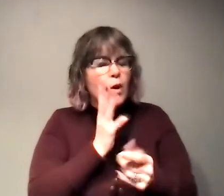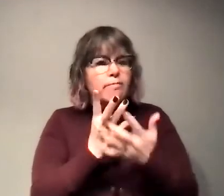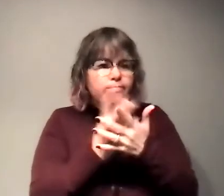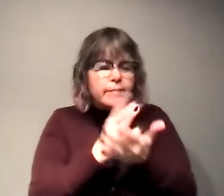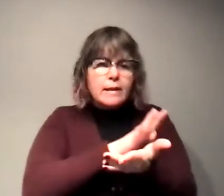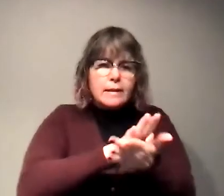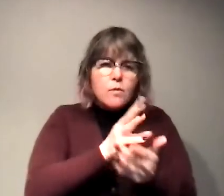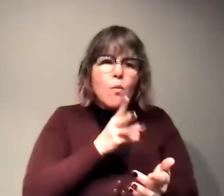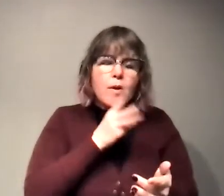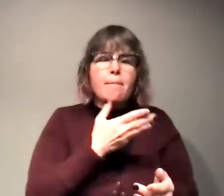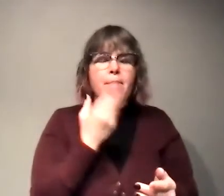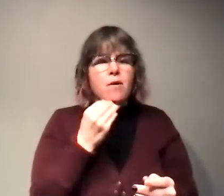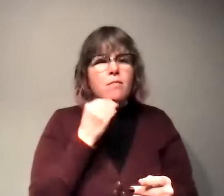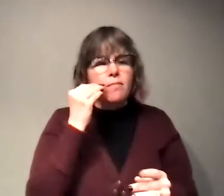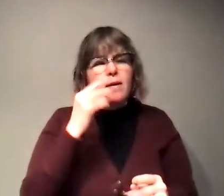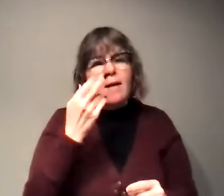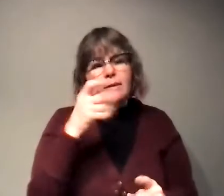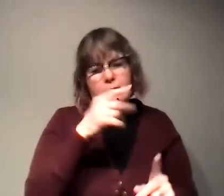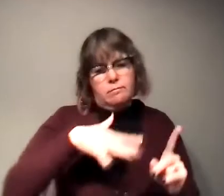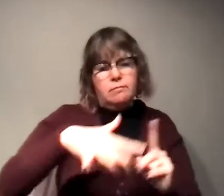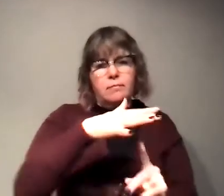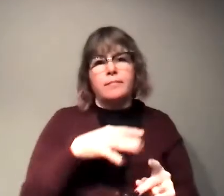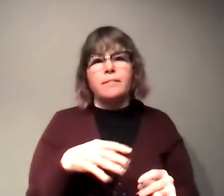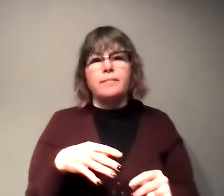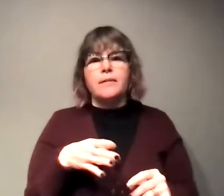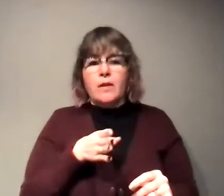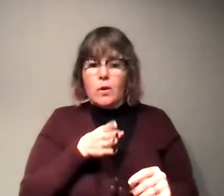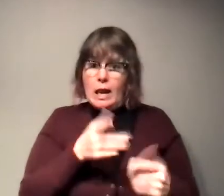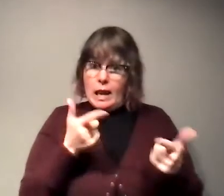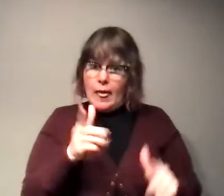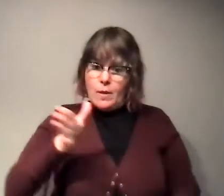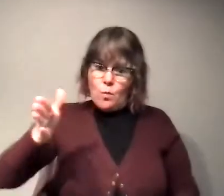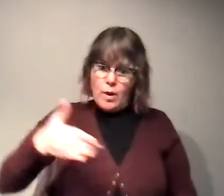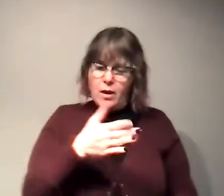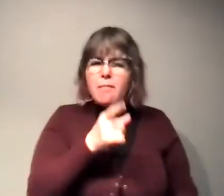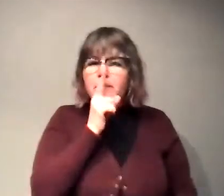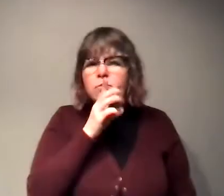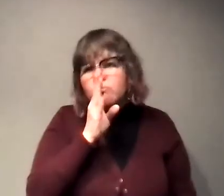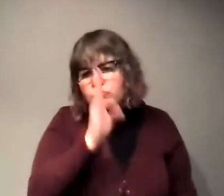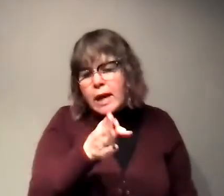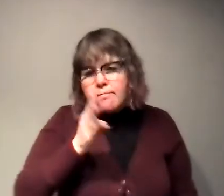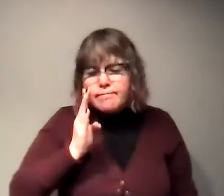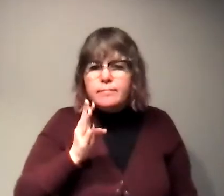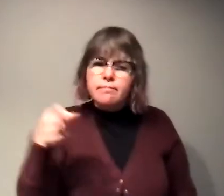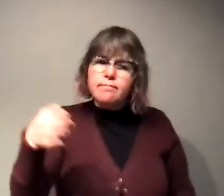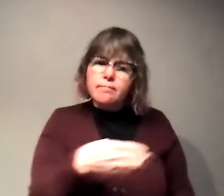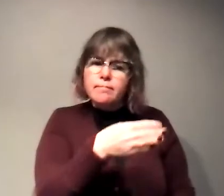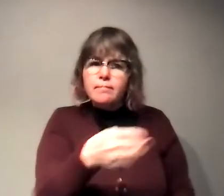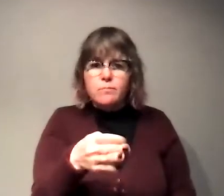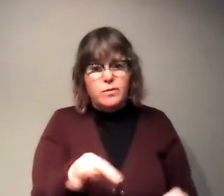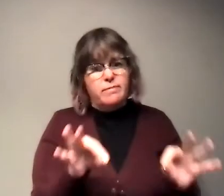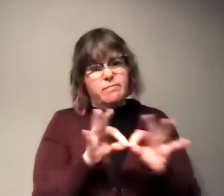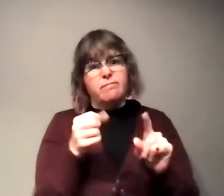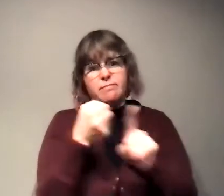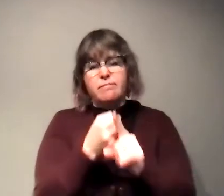better habitat. And so one of the ways is just letting them wiggle along instead of being straight lines. That can really make a huge difference in